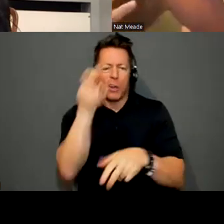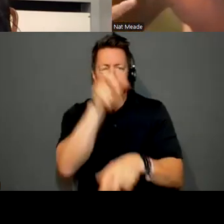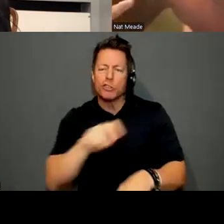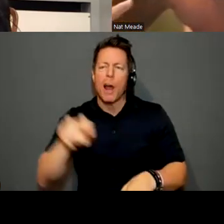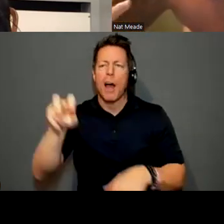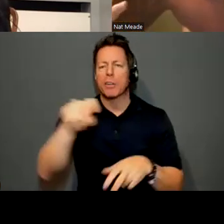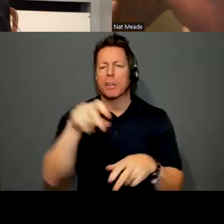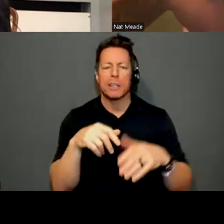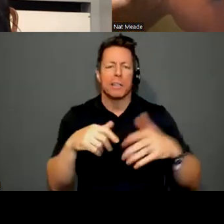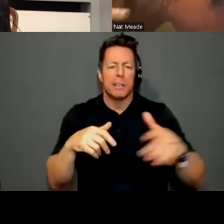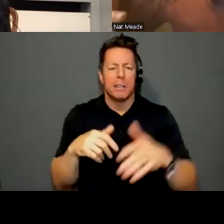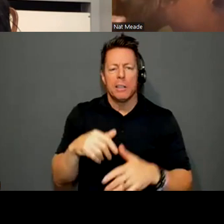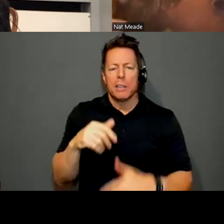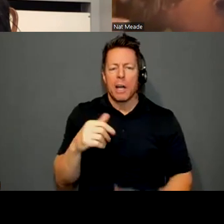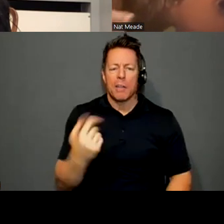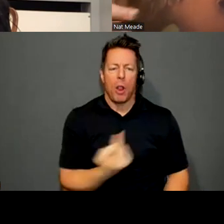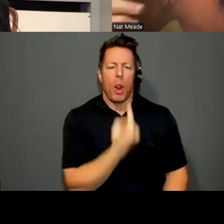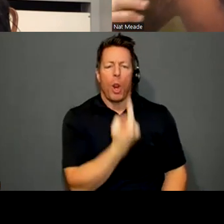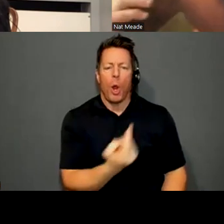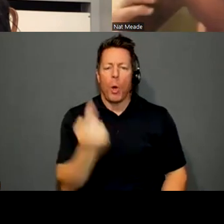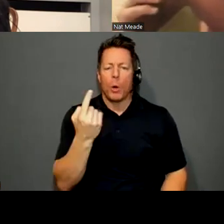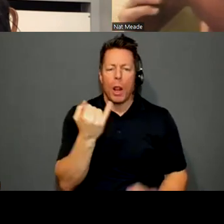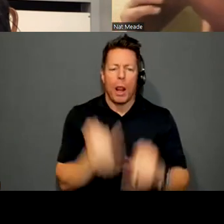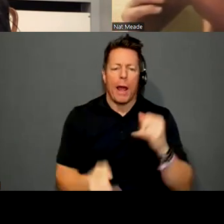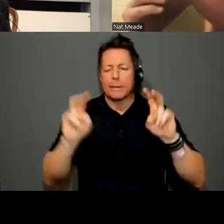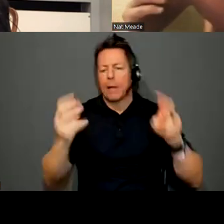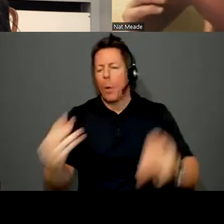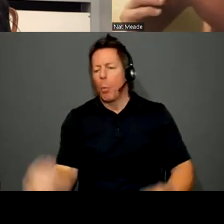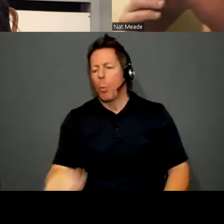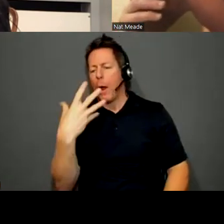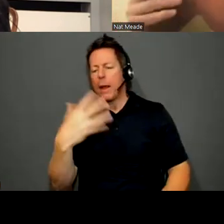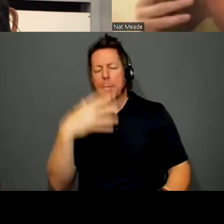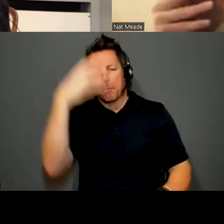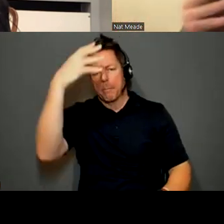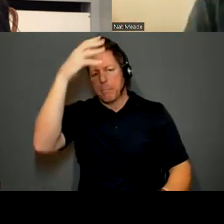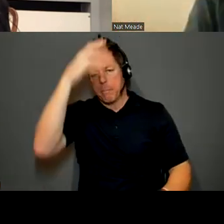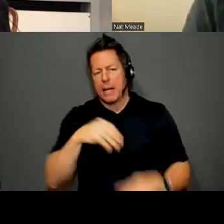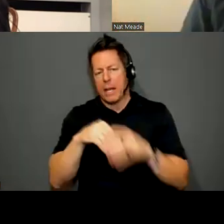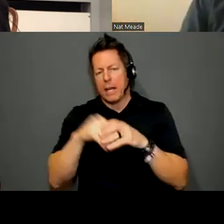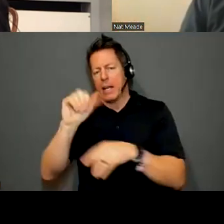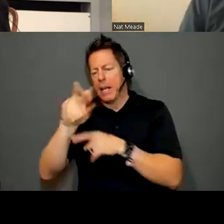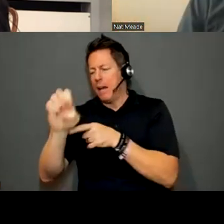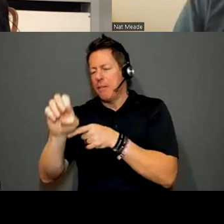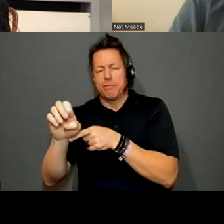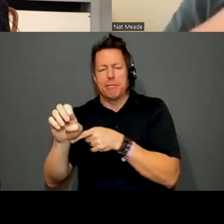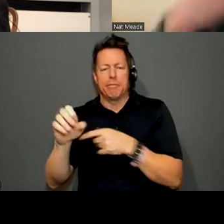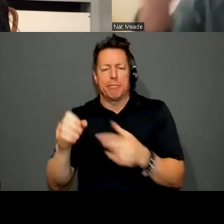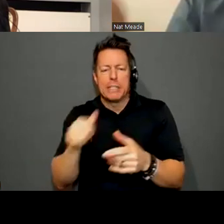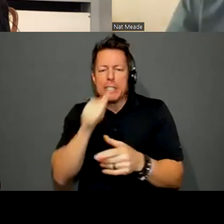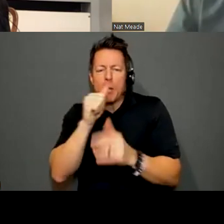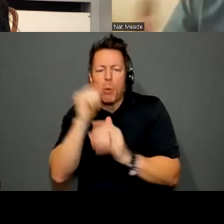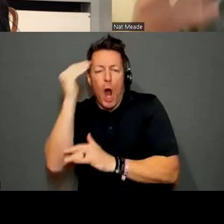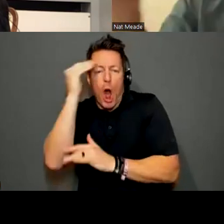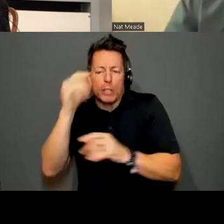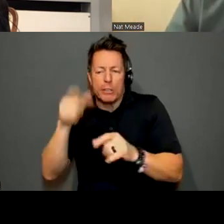this idea of this lone kind of last white man in a cave that has the secret knowledge. But the whole idea was that it's just